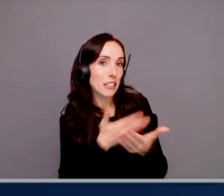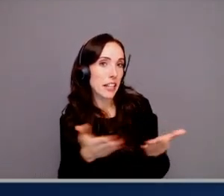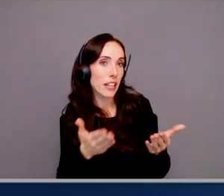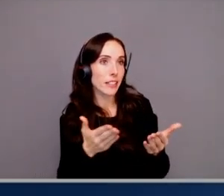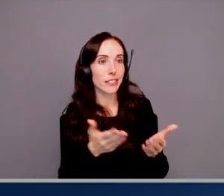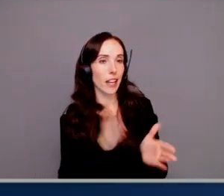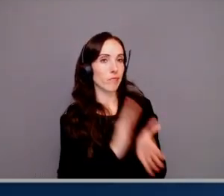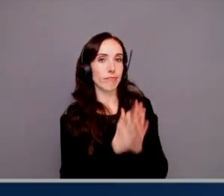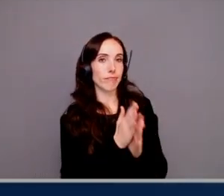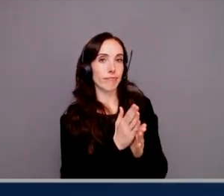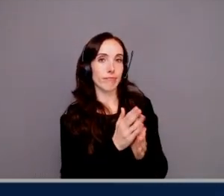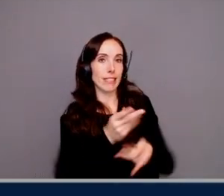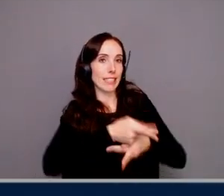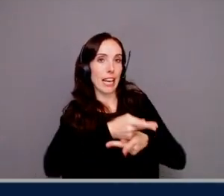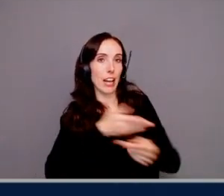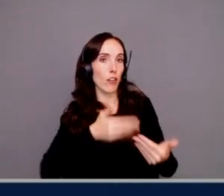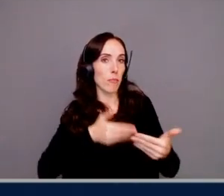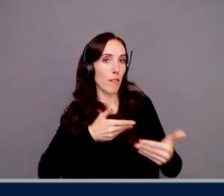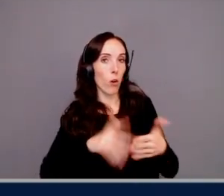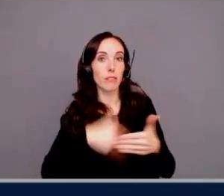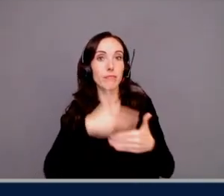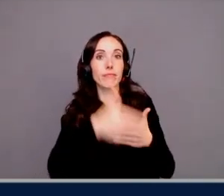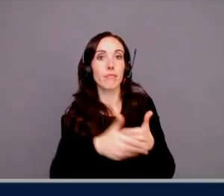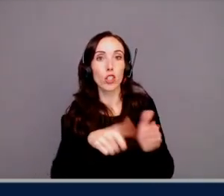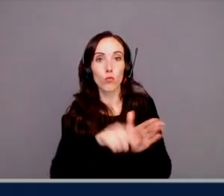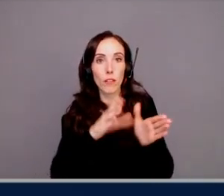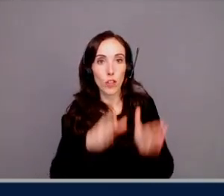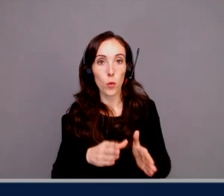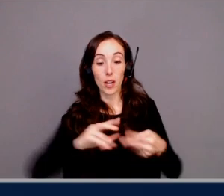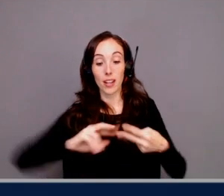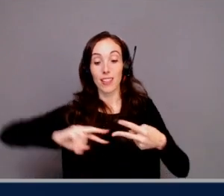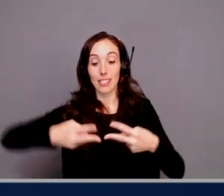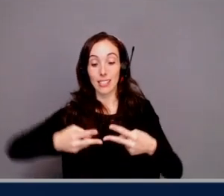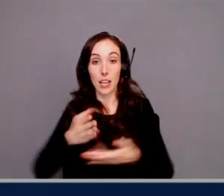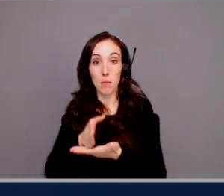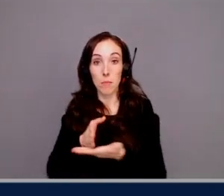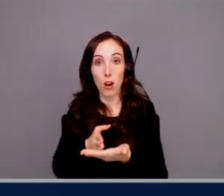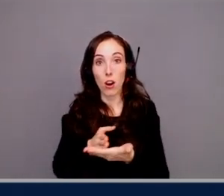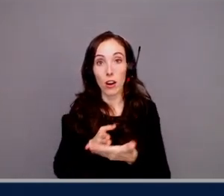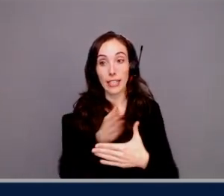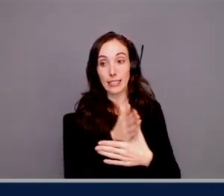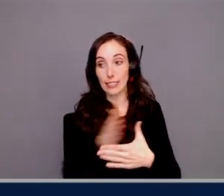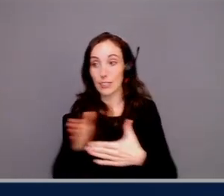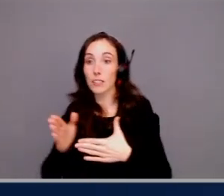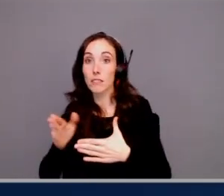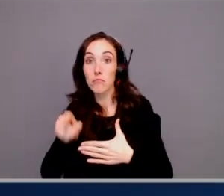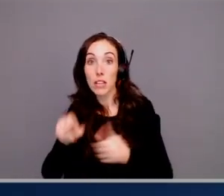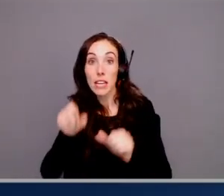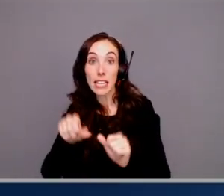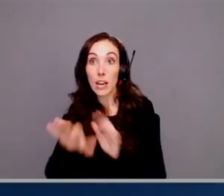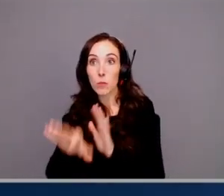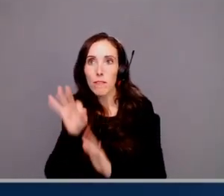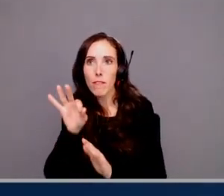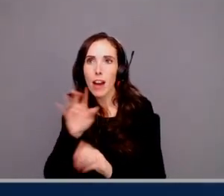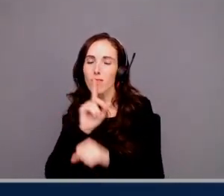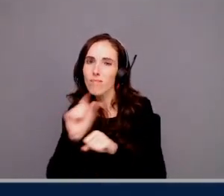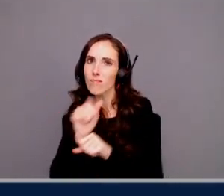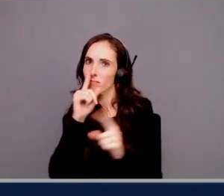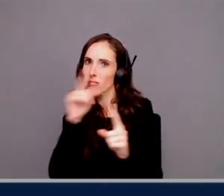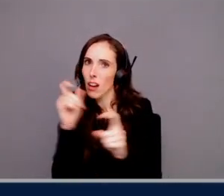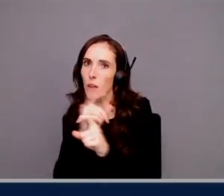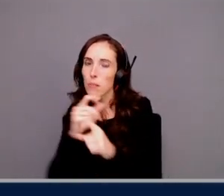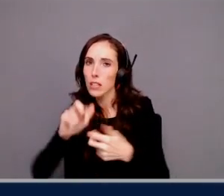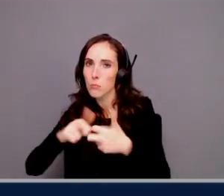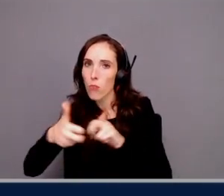gets to Right. the reviewer. And then second aspect of it is the other end of the spectrum, where can we actually find some hard problems and fix